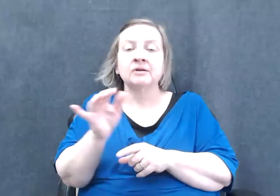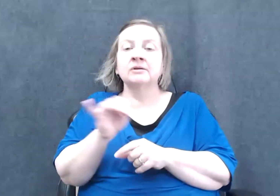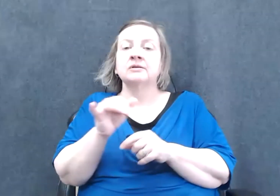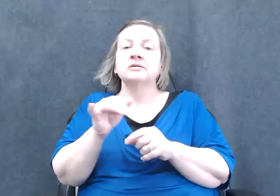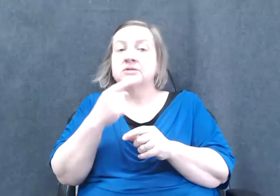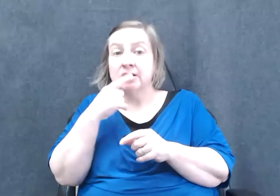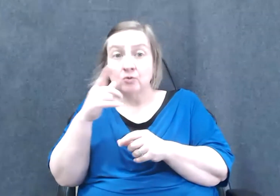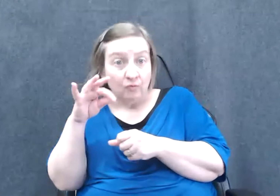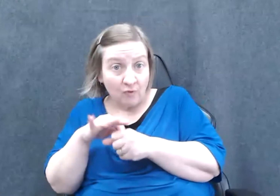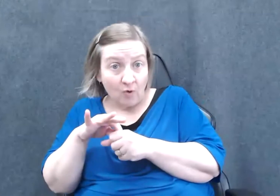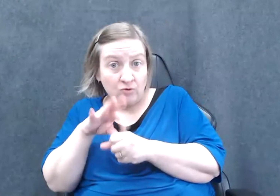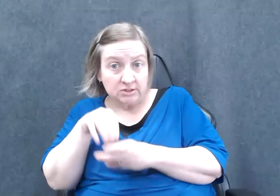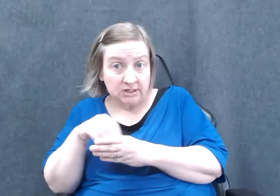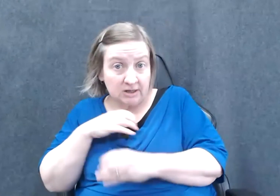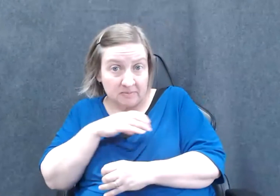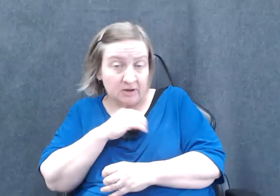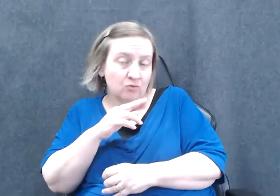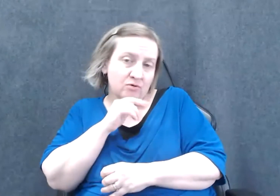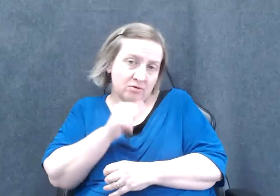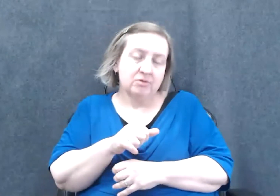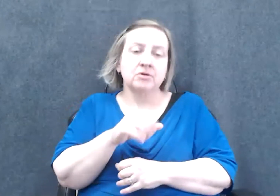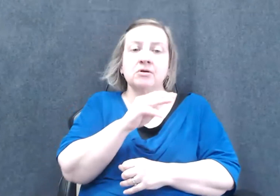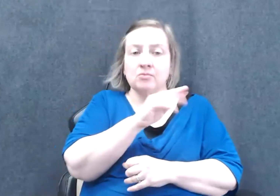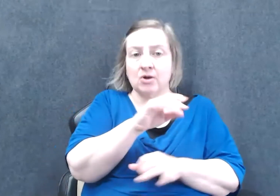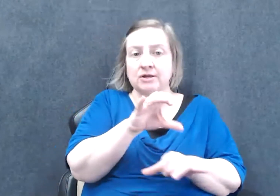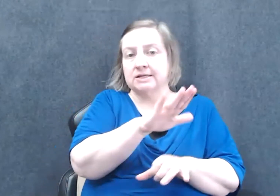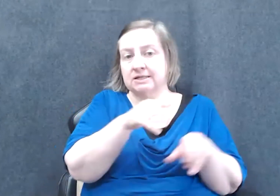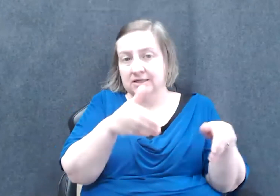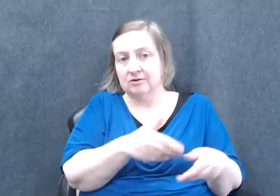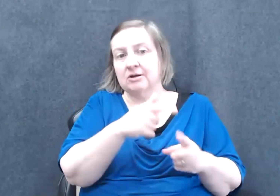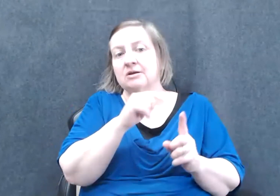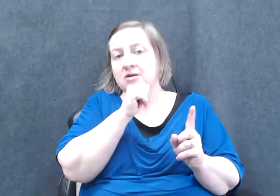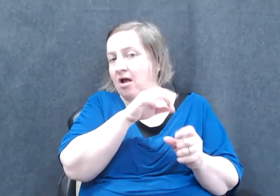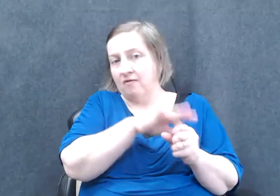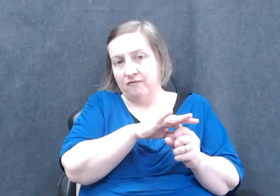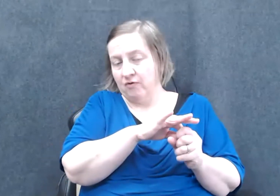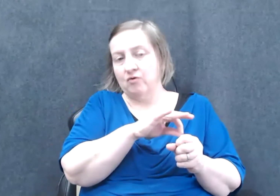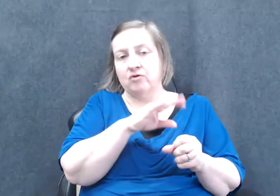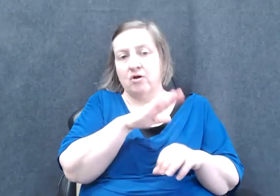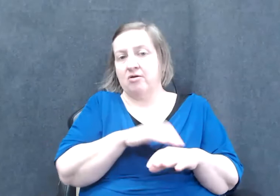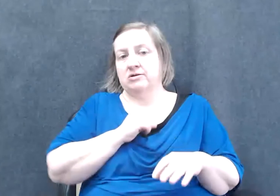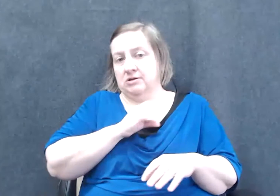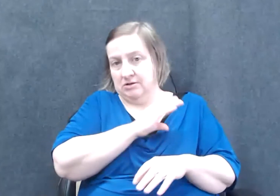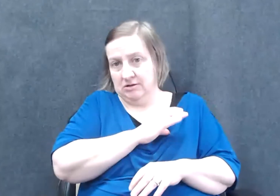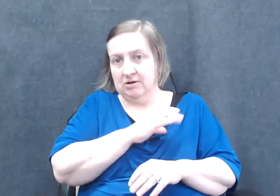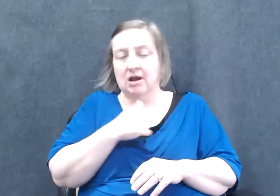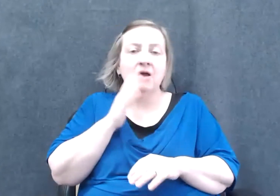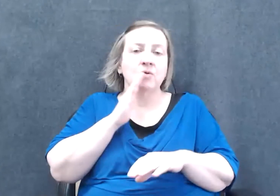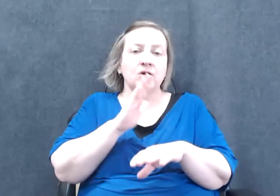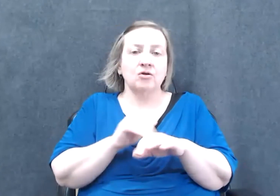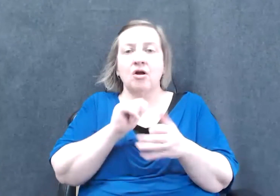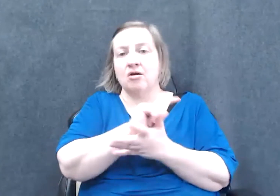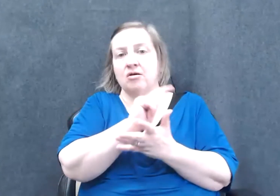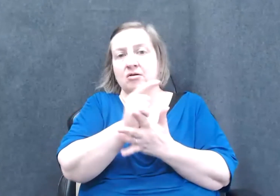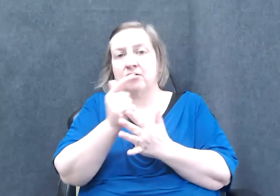voting member on the committee as well. So Mark did his introduction. He is a non-voting member of the steering committee. I'm going to call on you in the order I see you